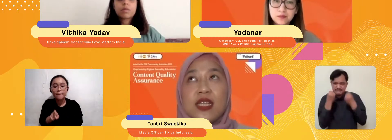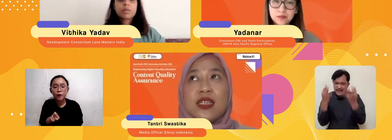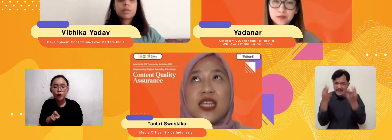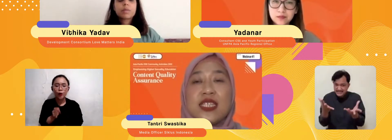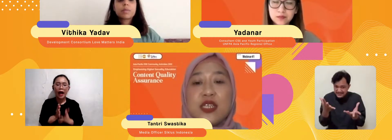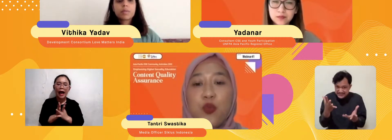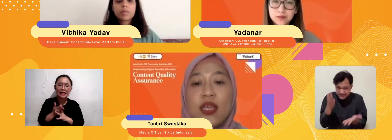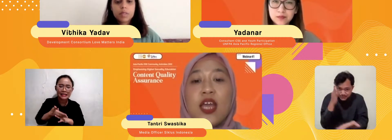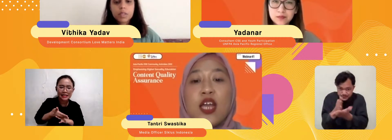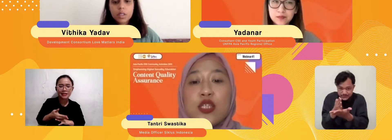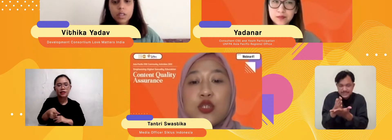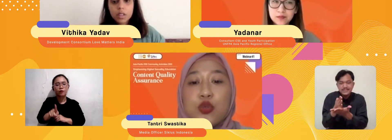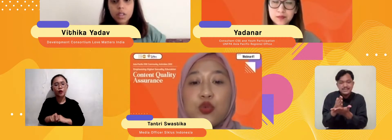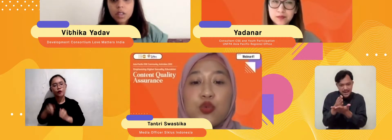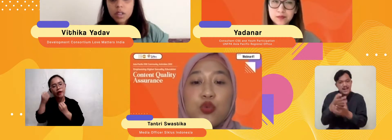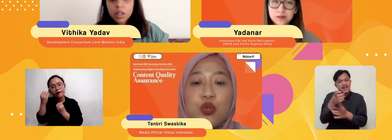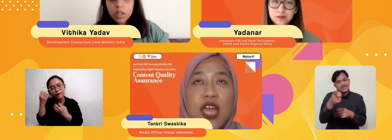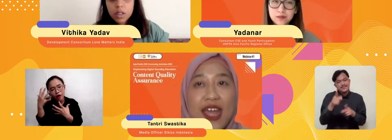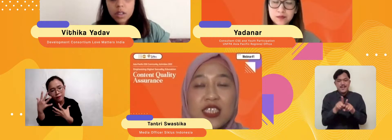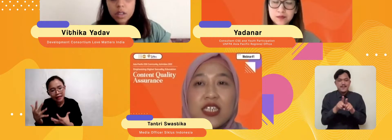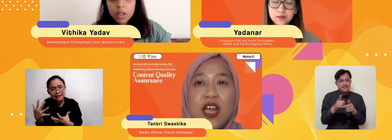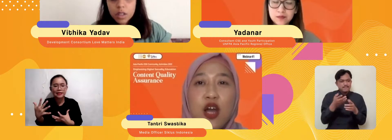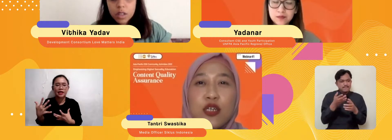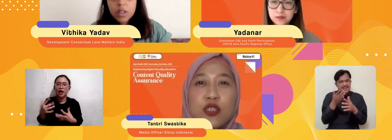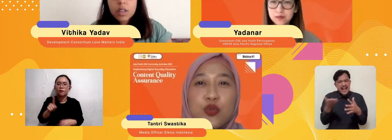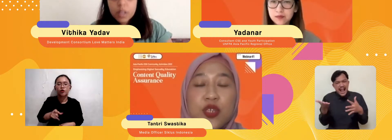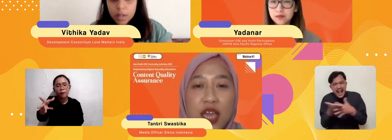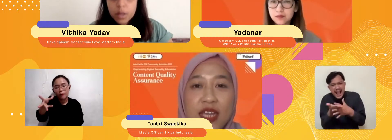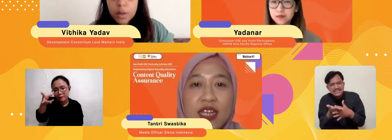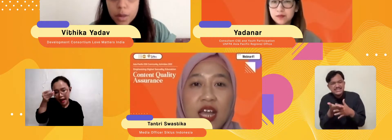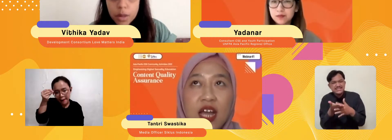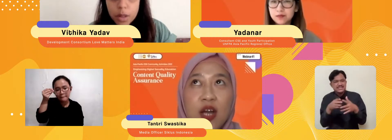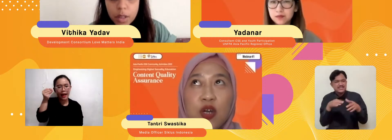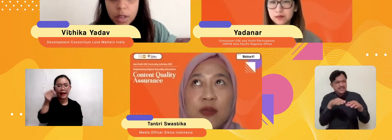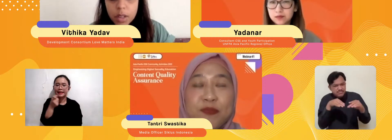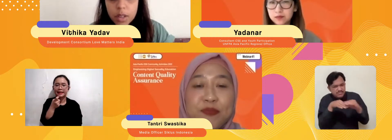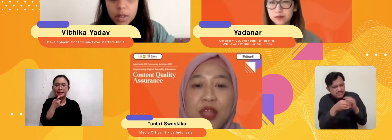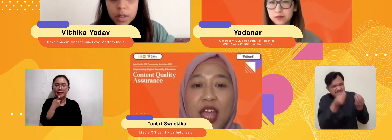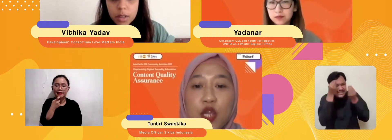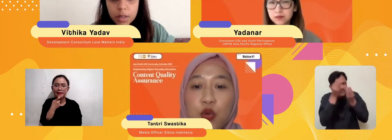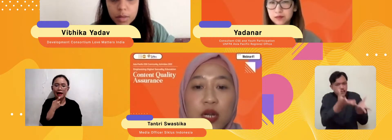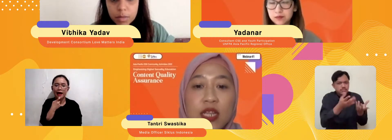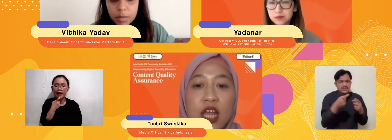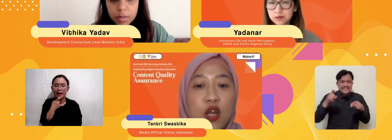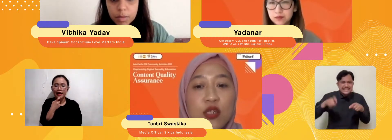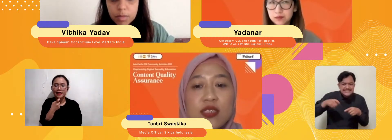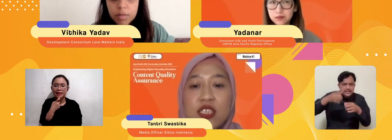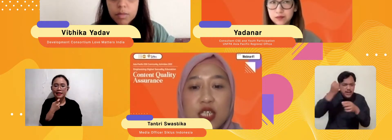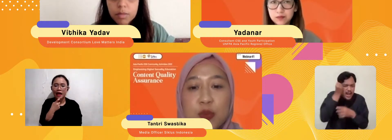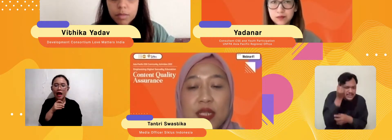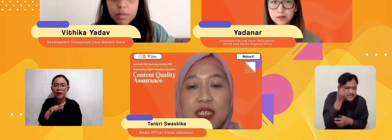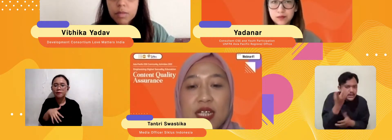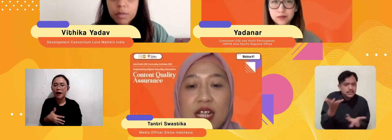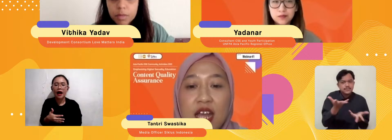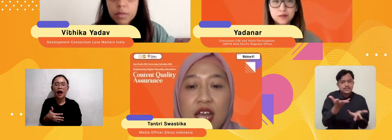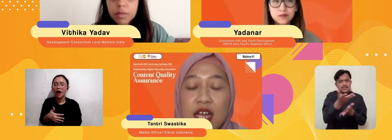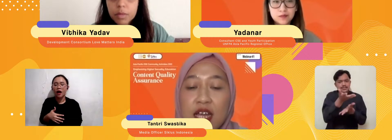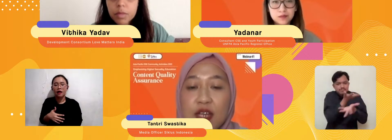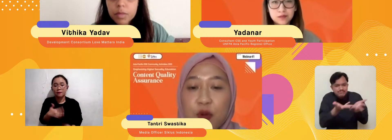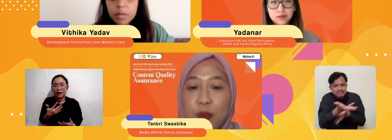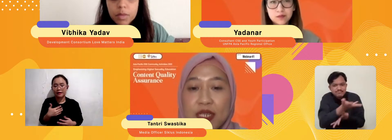information, an easy way to catch or to gain accurate,